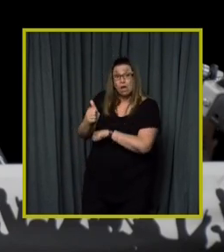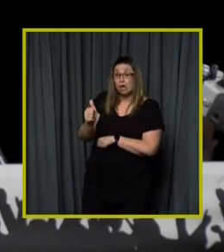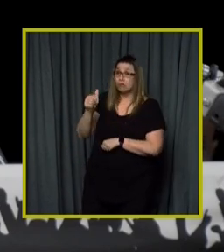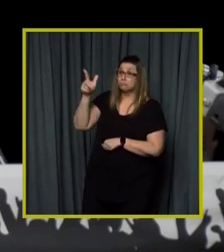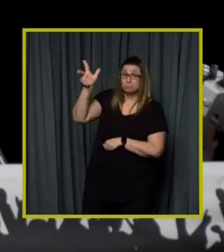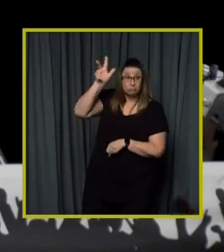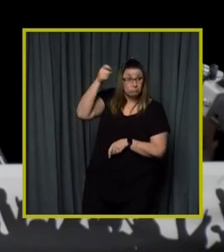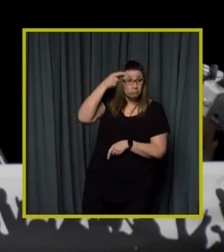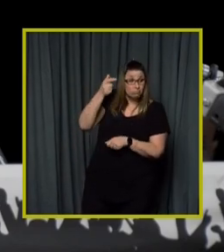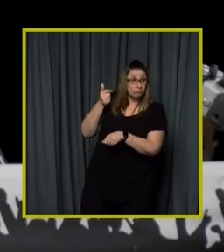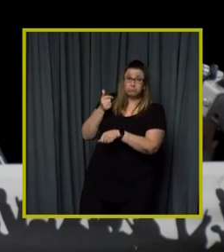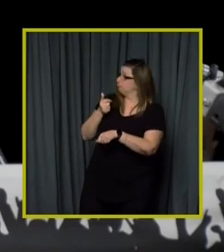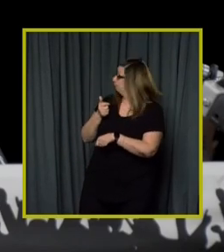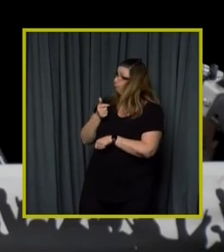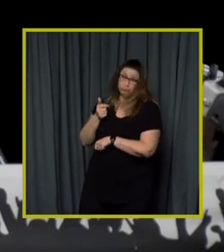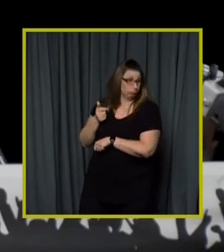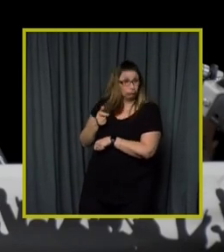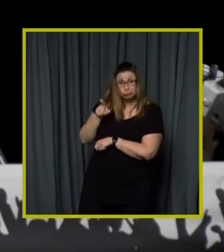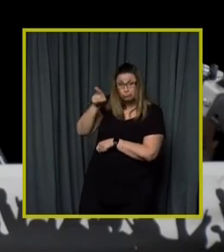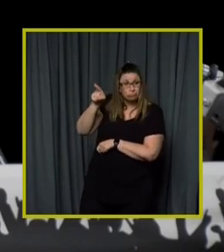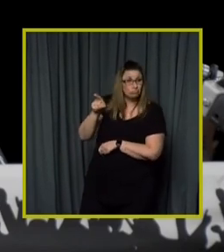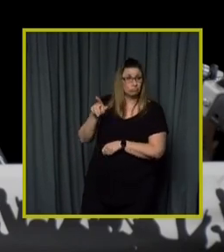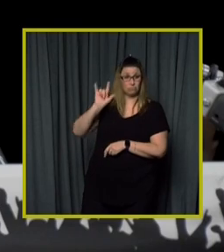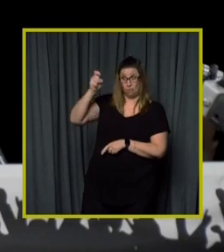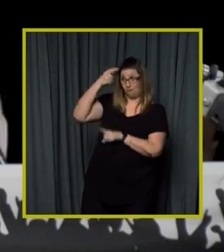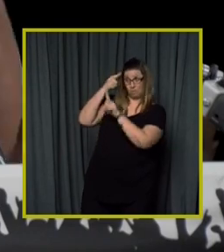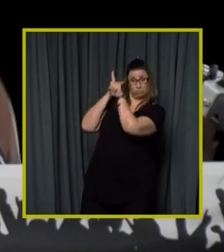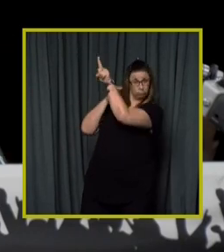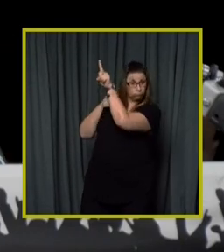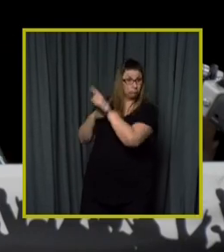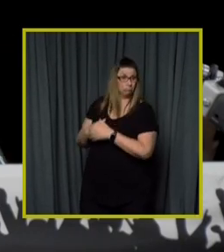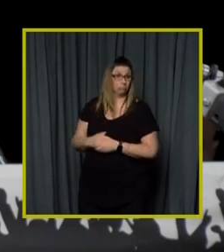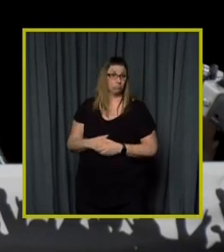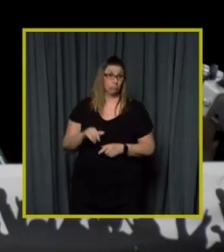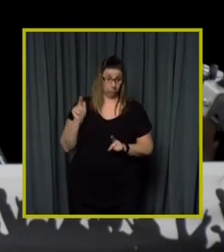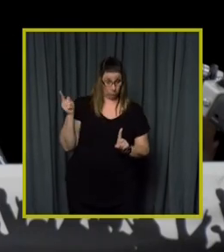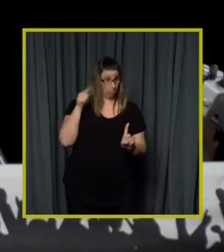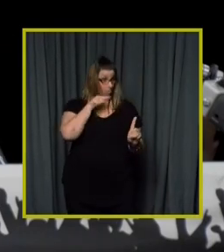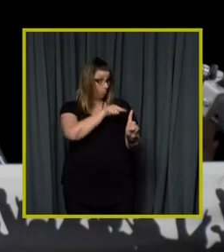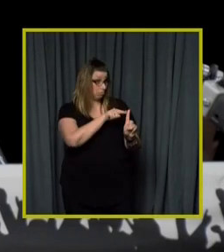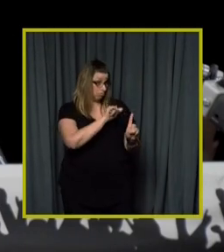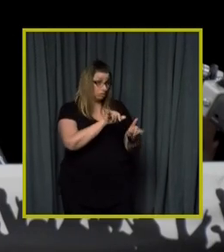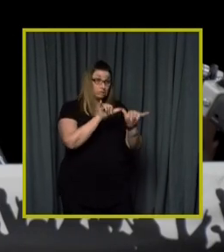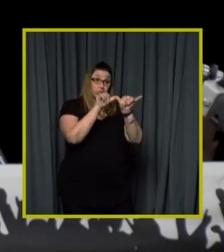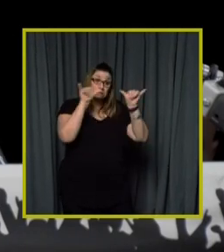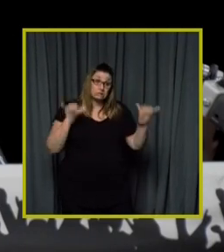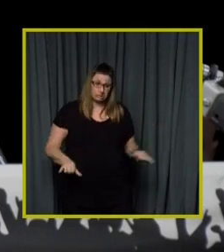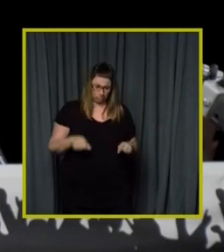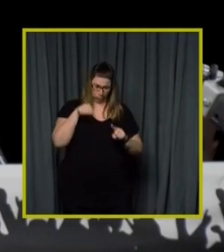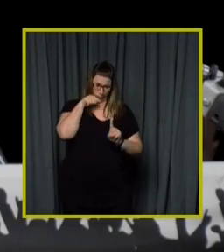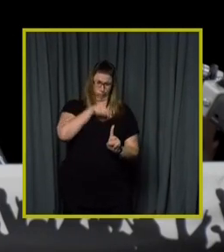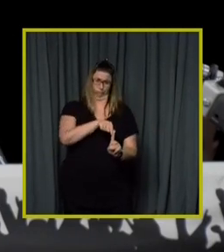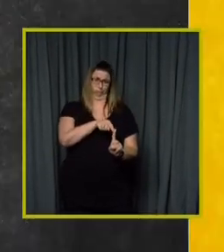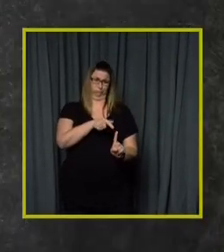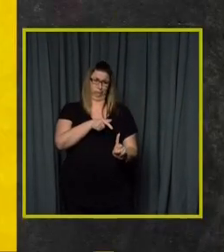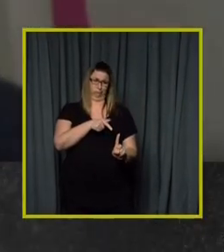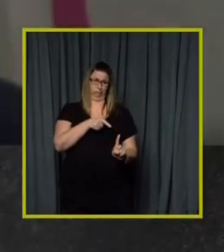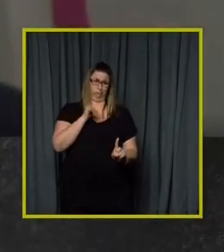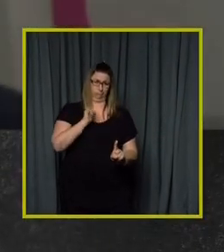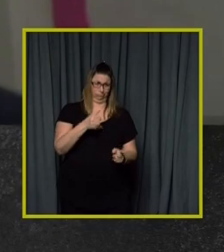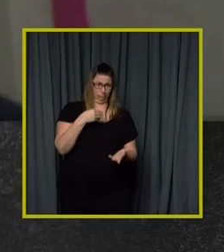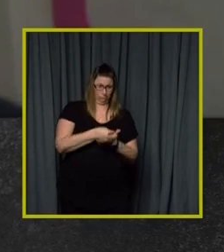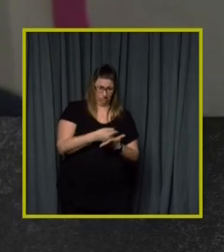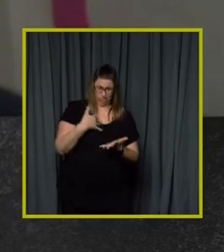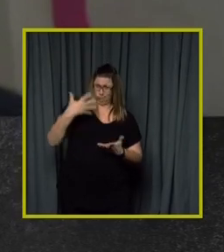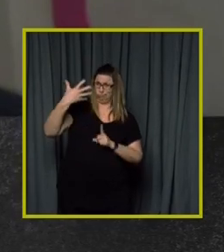finances. This is an economic devastation based on a systemic root. We're all tied to that root.